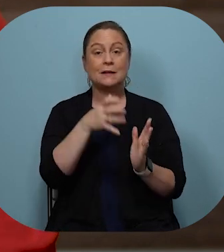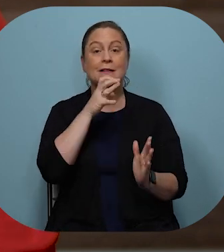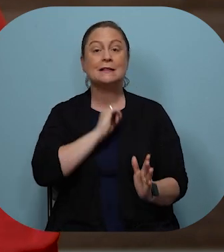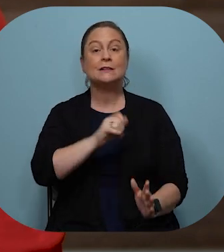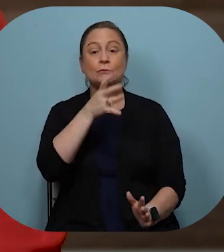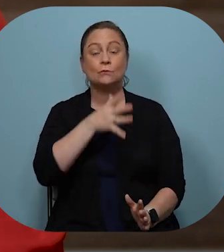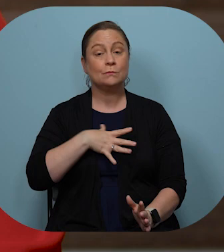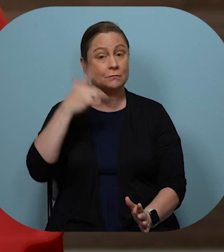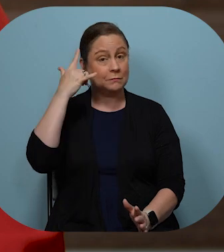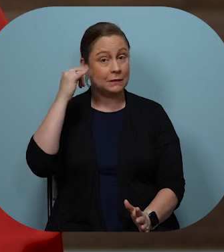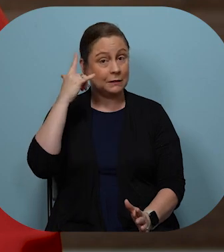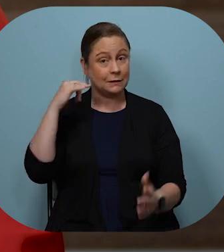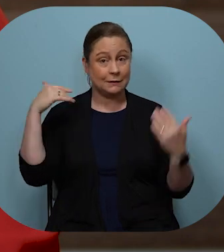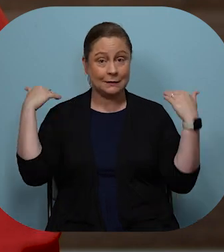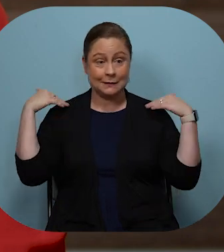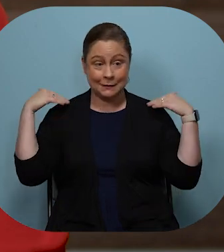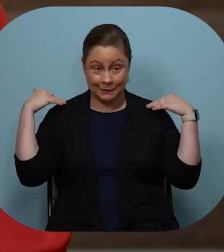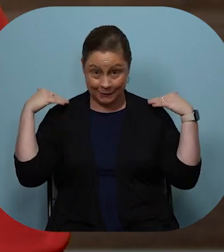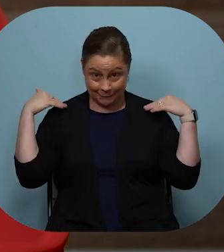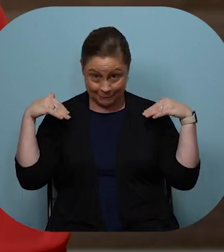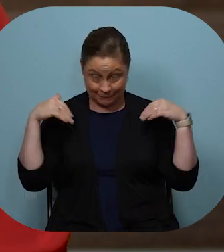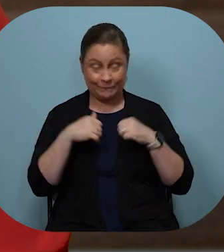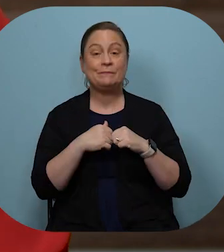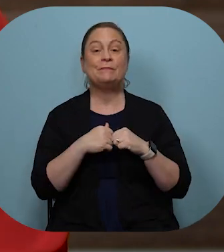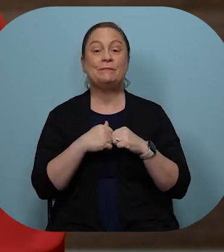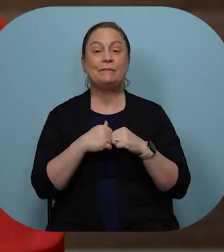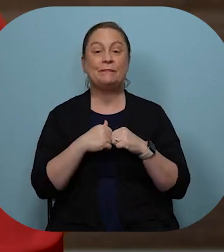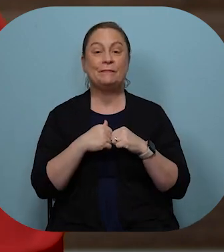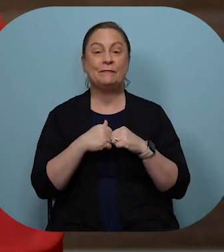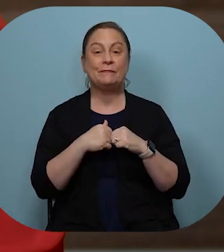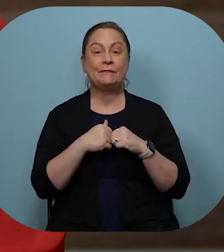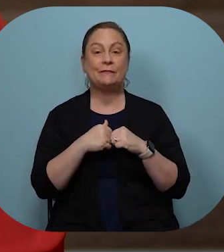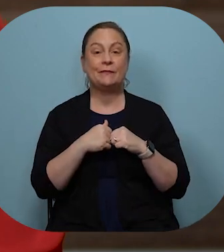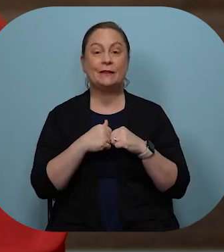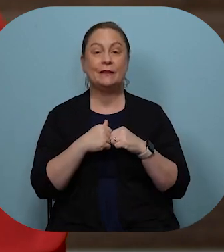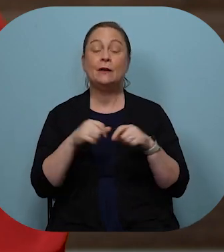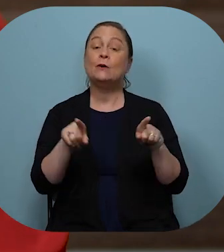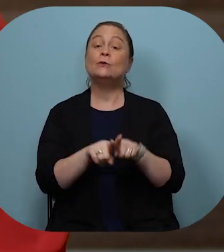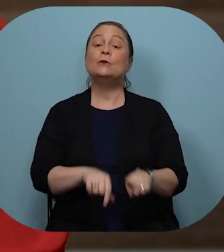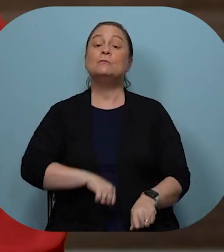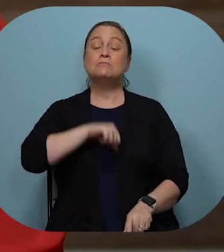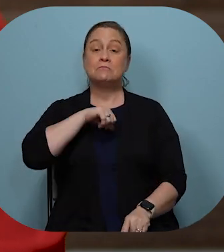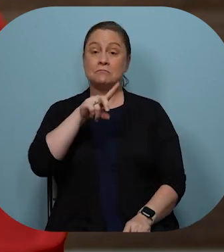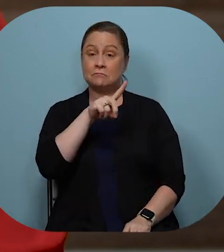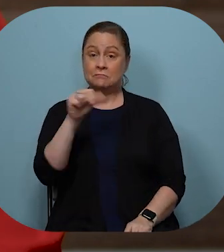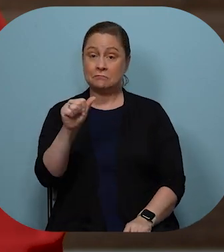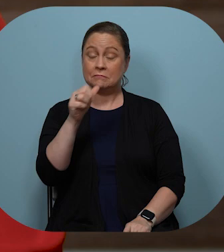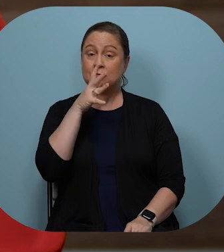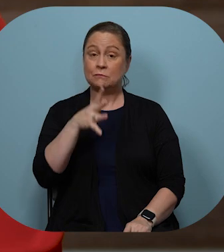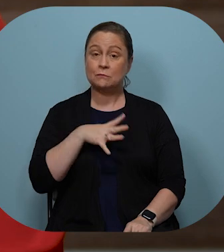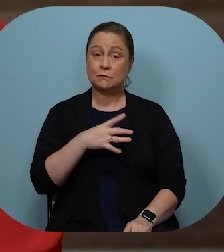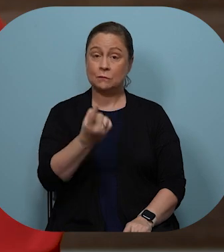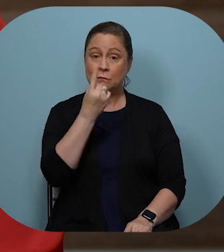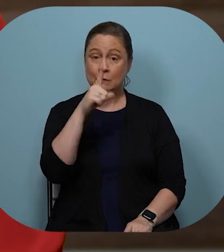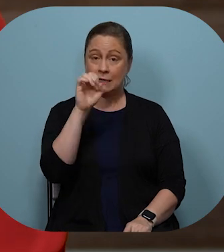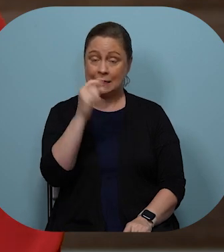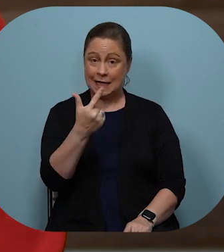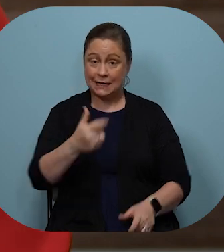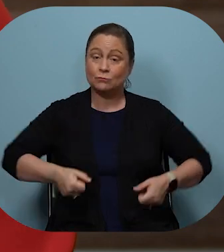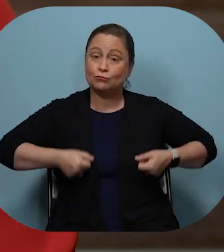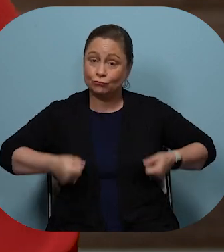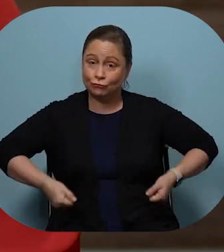with blonde hair that sits above my shoulders, and I am also a proud disabled woman who has one leg and walk on